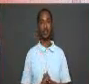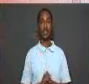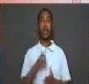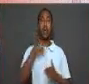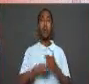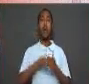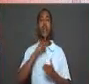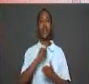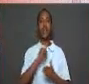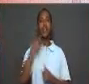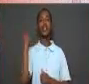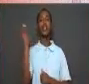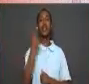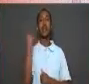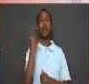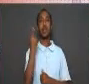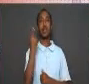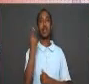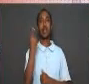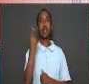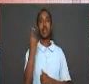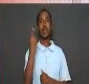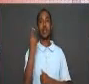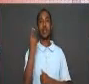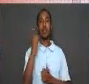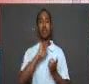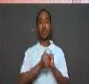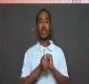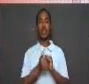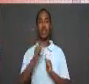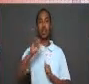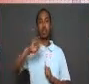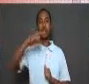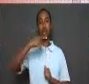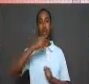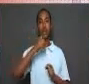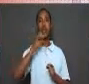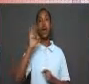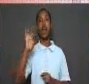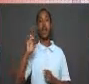What is the purpose of converting pig iron into steel?